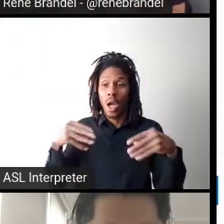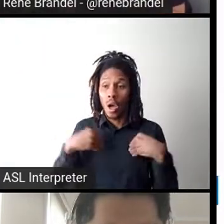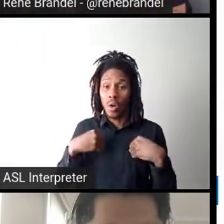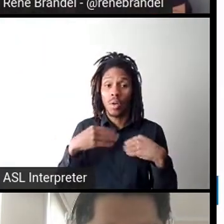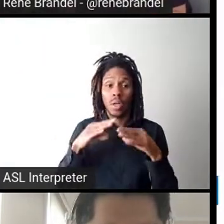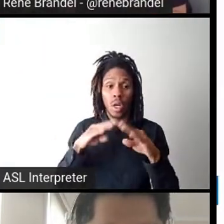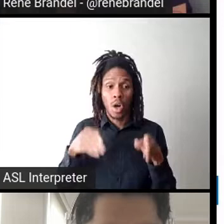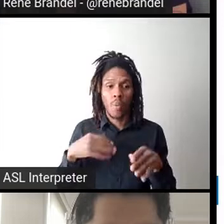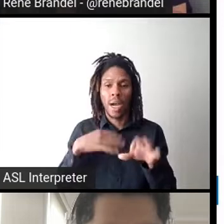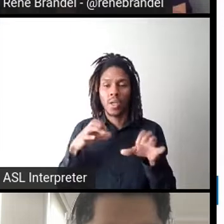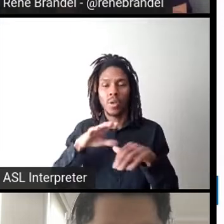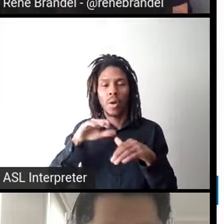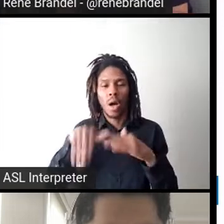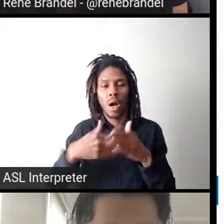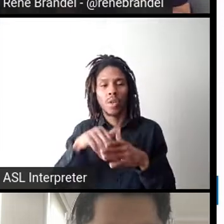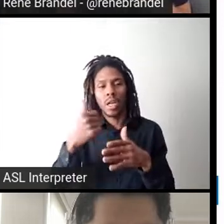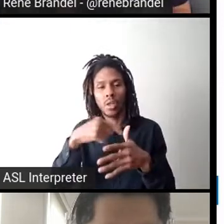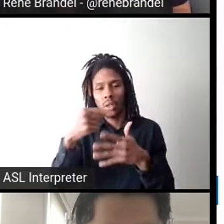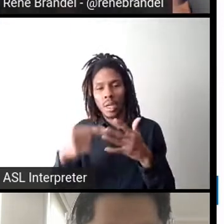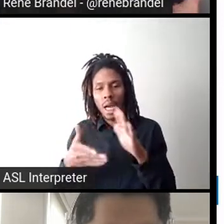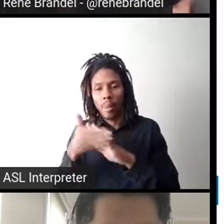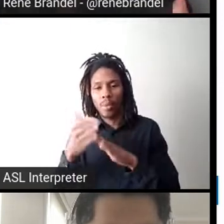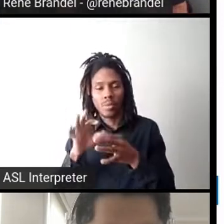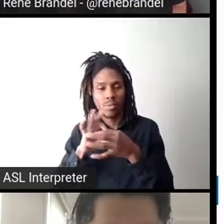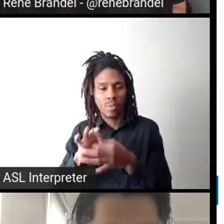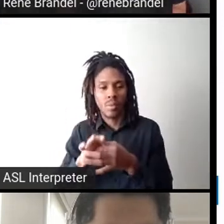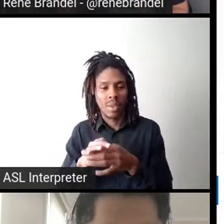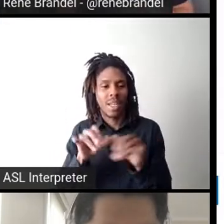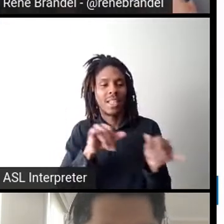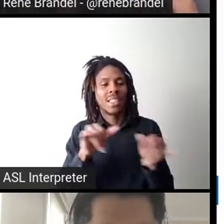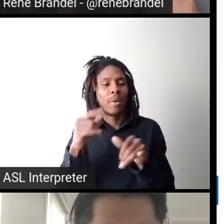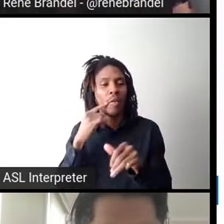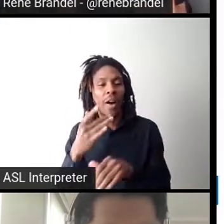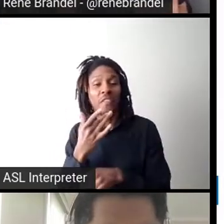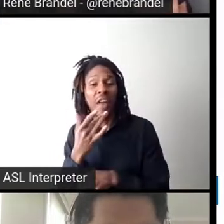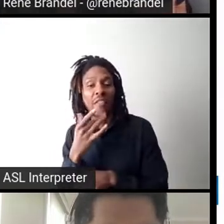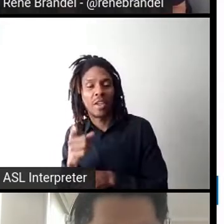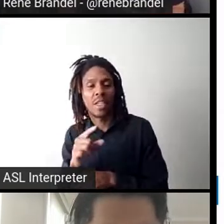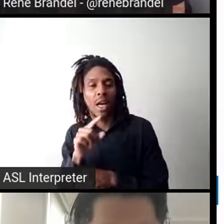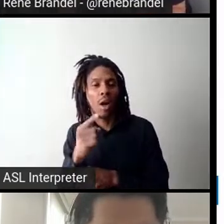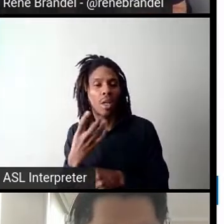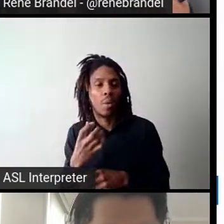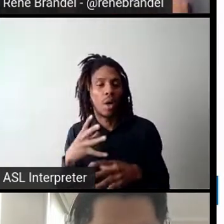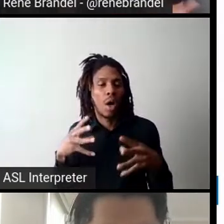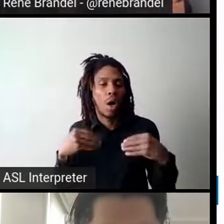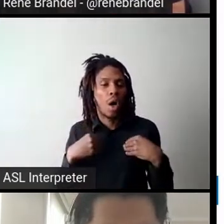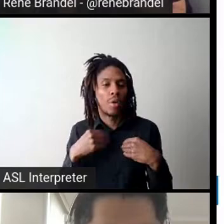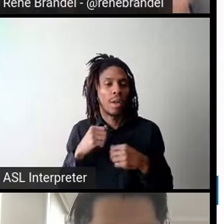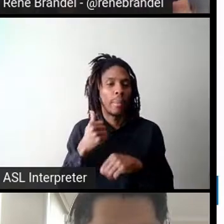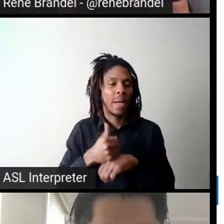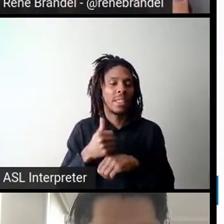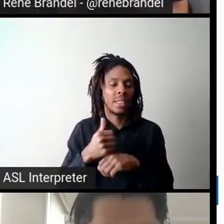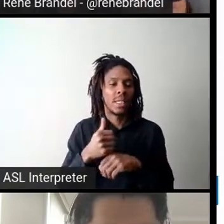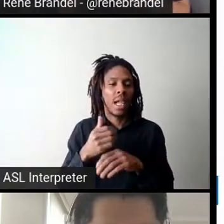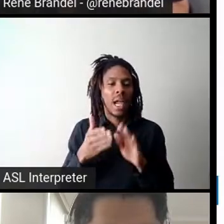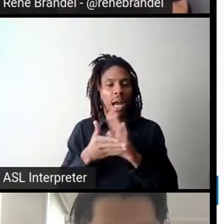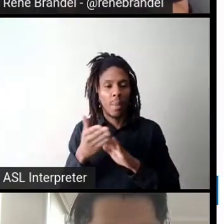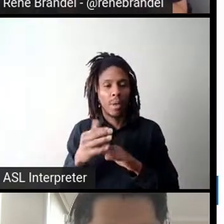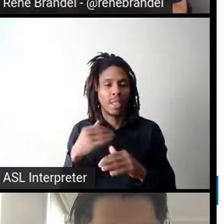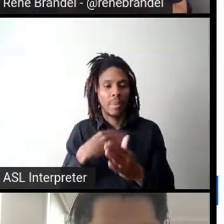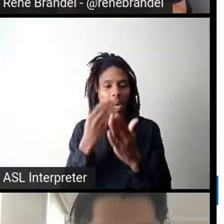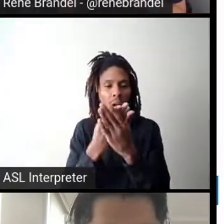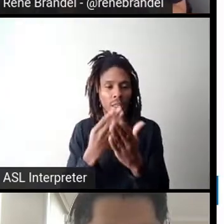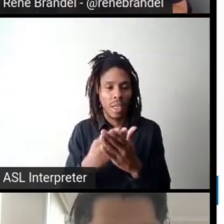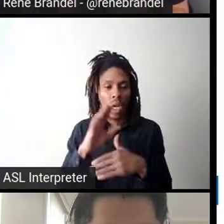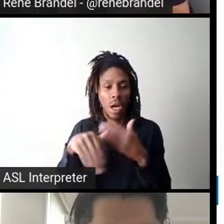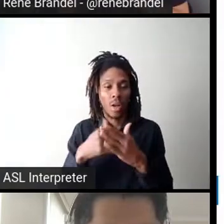on top of it. And similarly for favorites, I probably only want owner-based authorization, so I'm always authenticated and every list is belonging